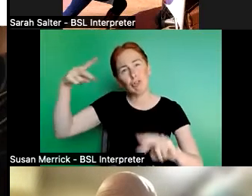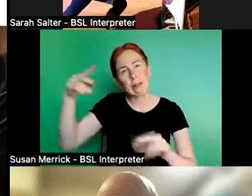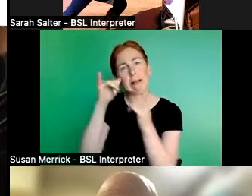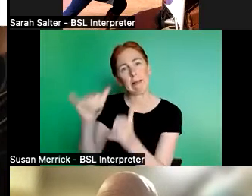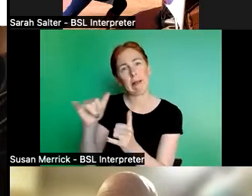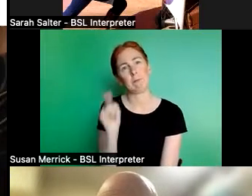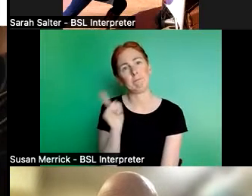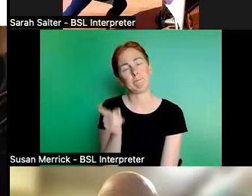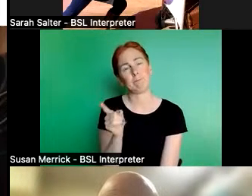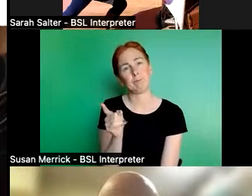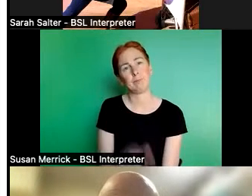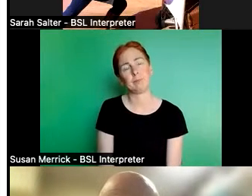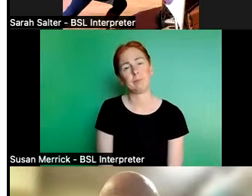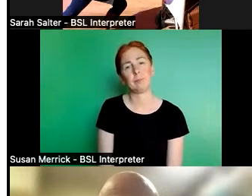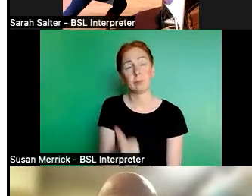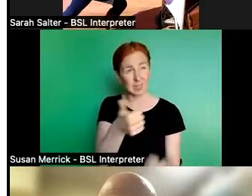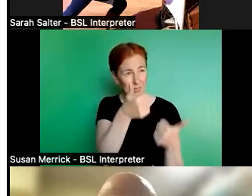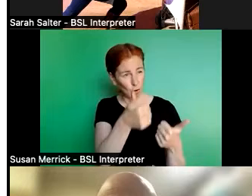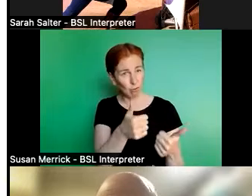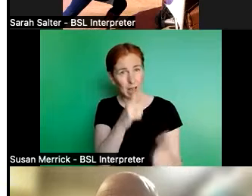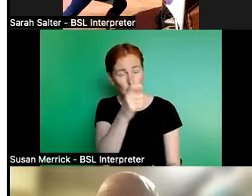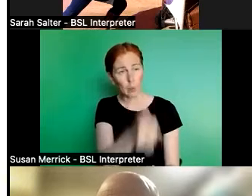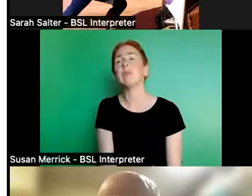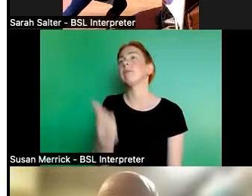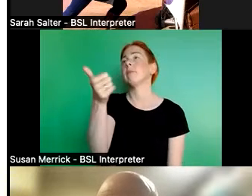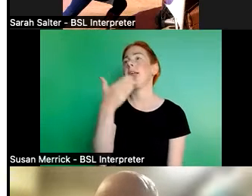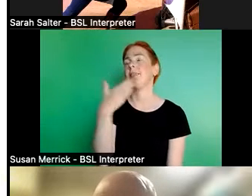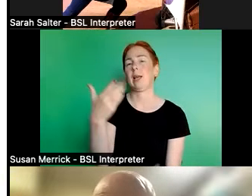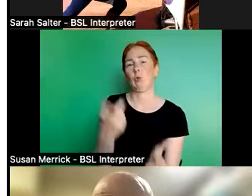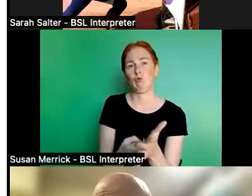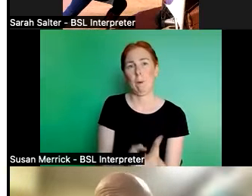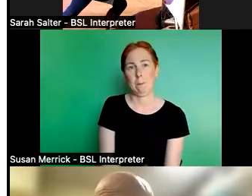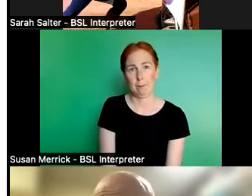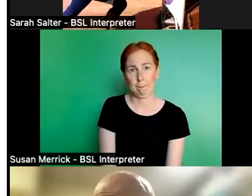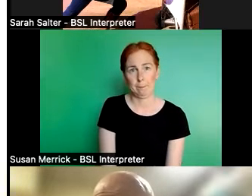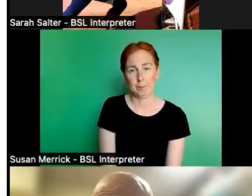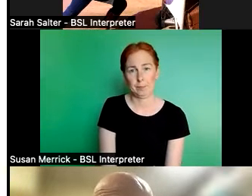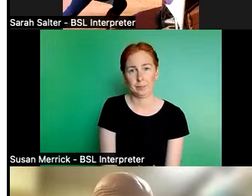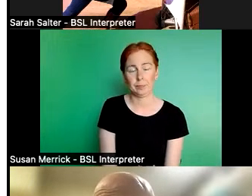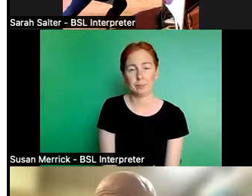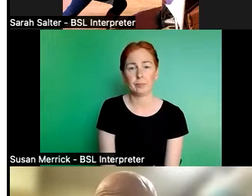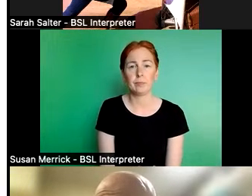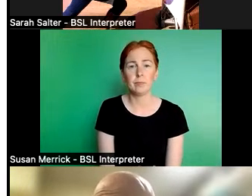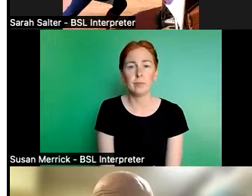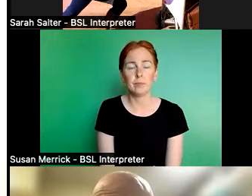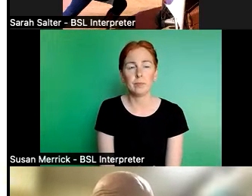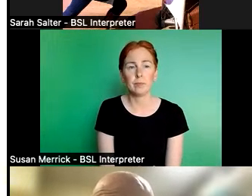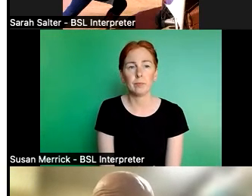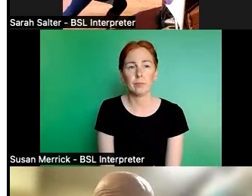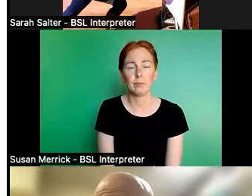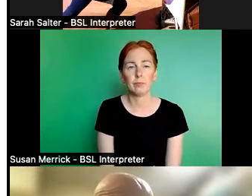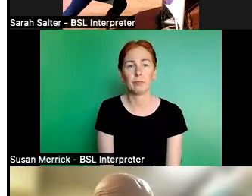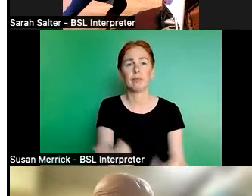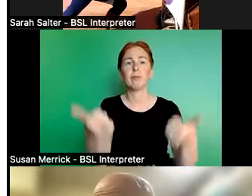Thanks, Rob. Okay. So just going on some of the other tests that you might see, color tests, there's Ishihara test plates